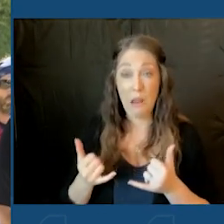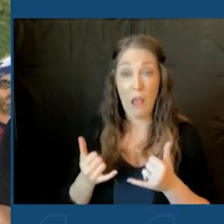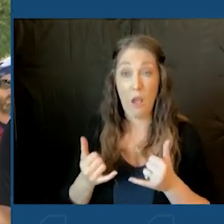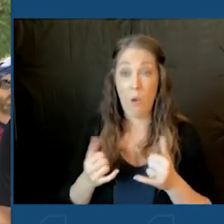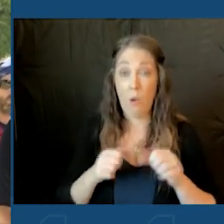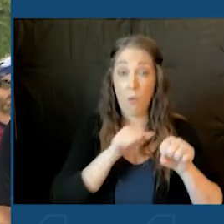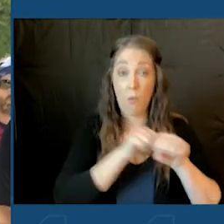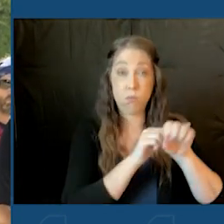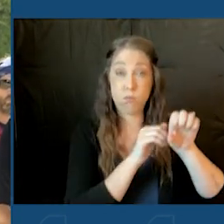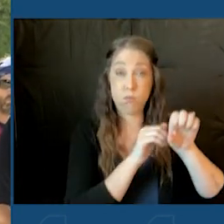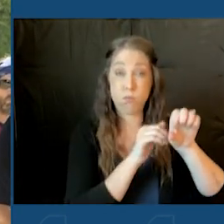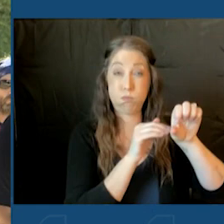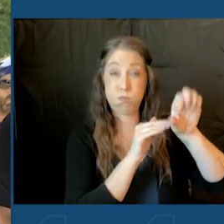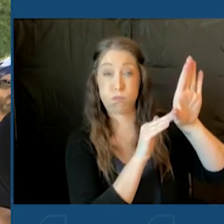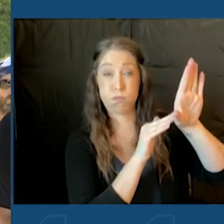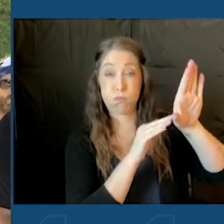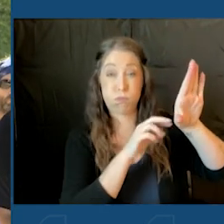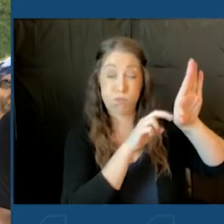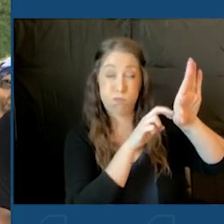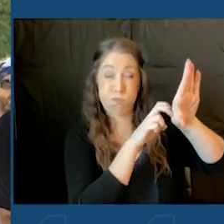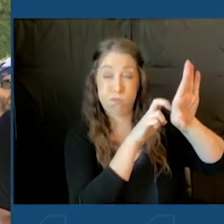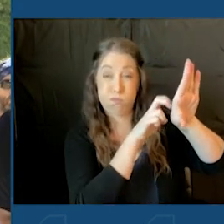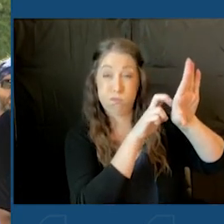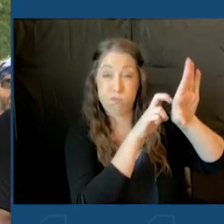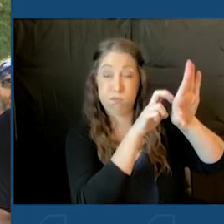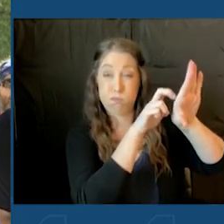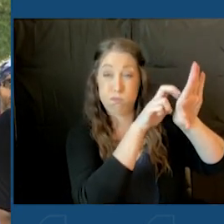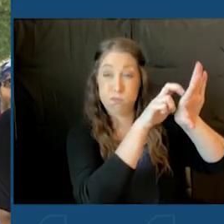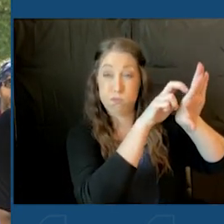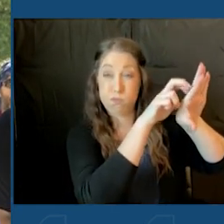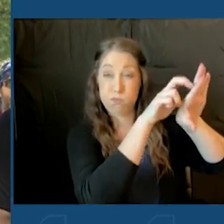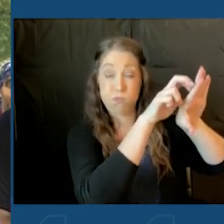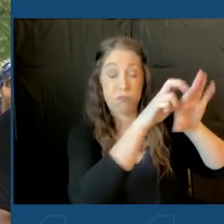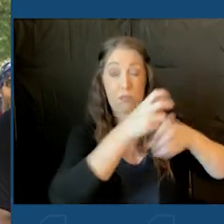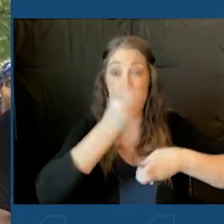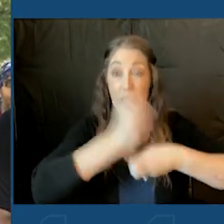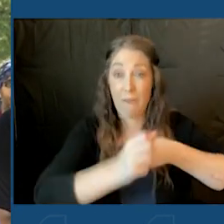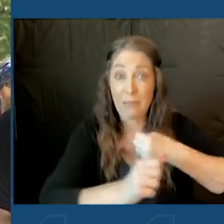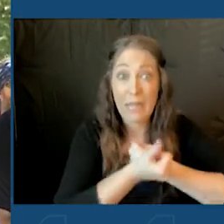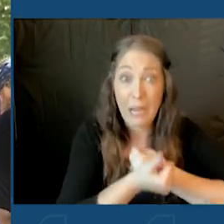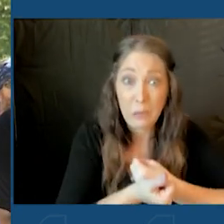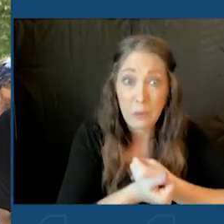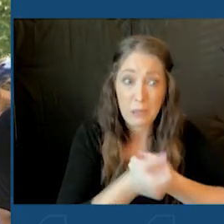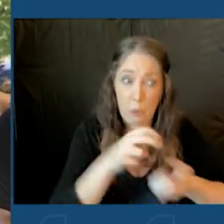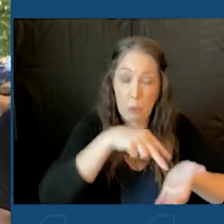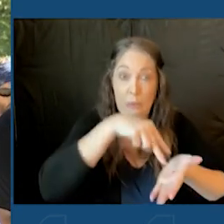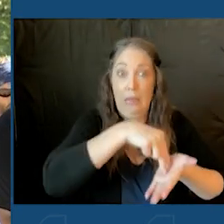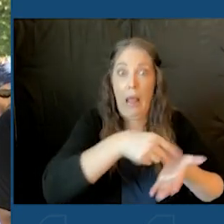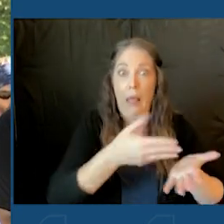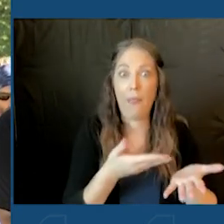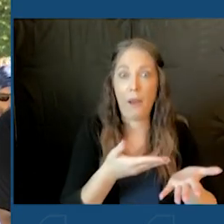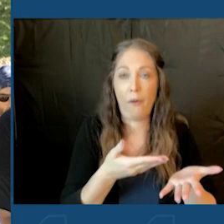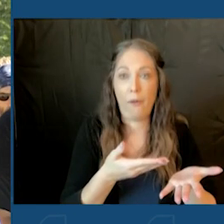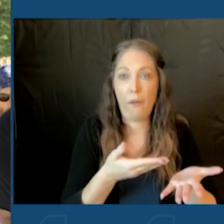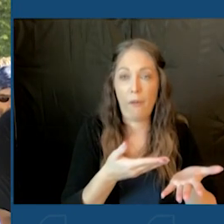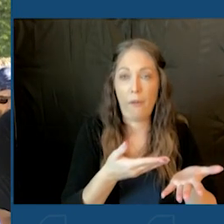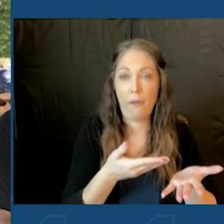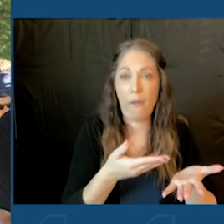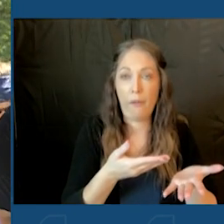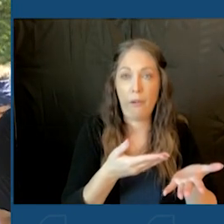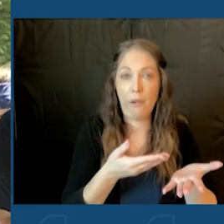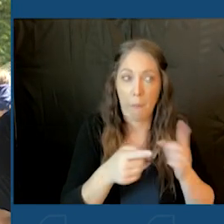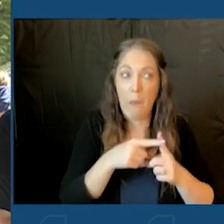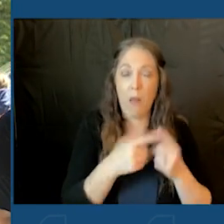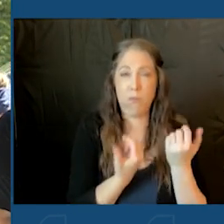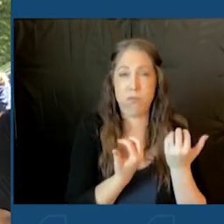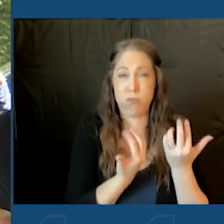extremely steep slopes that are very dangerous just to even be on. Forget about the fact that there's wildfires blazing